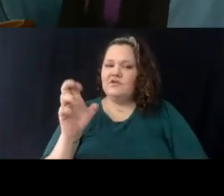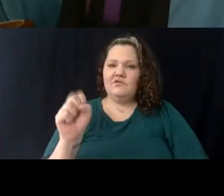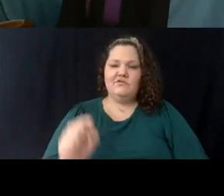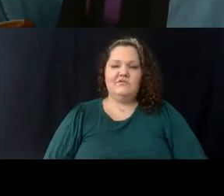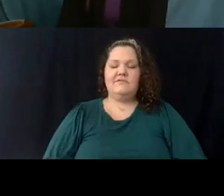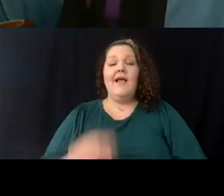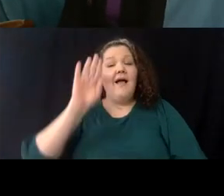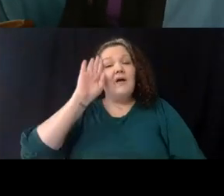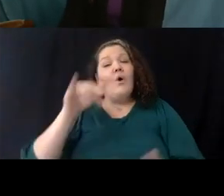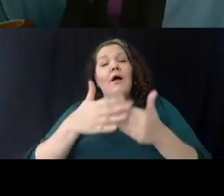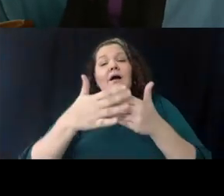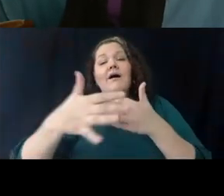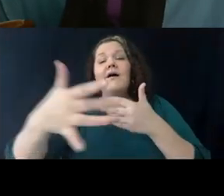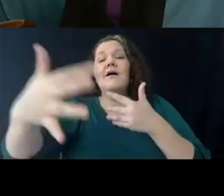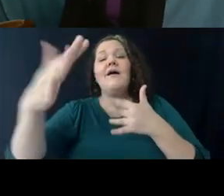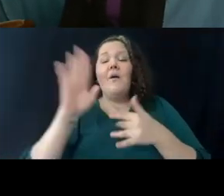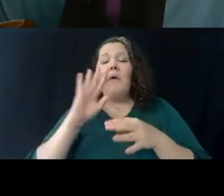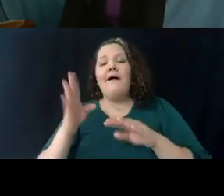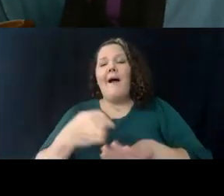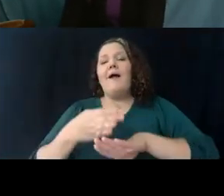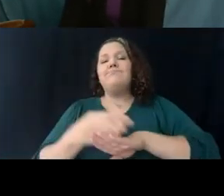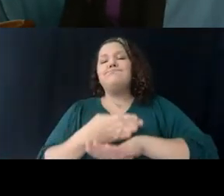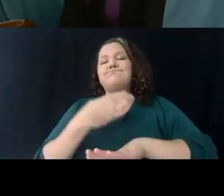particular person when everyone shares that information equally.